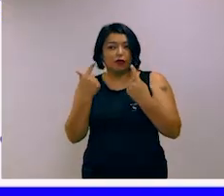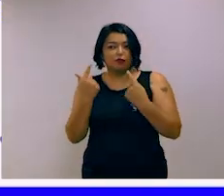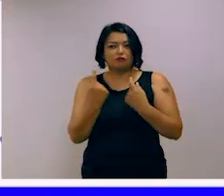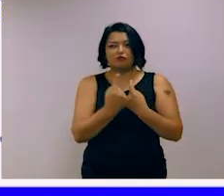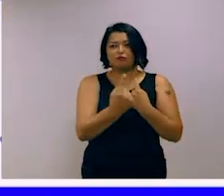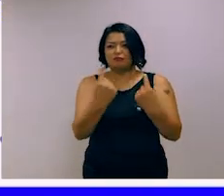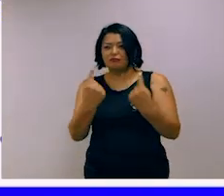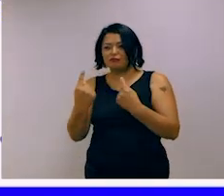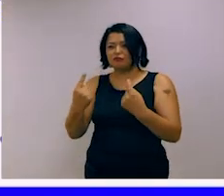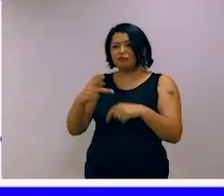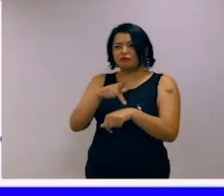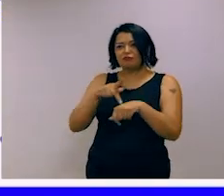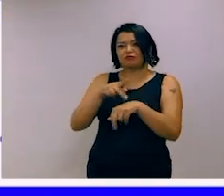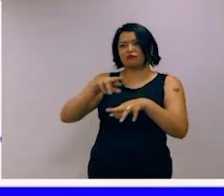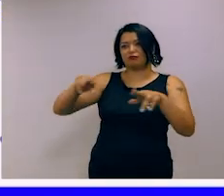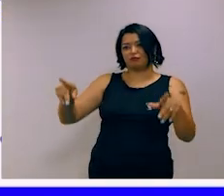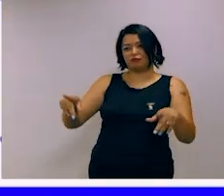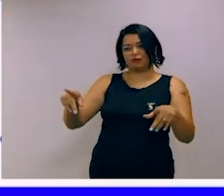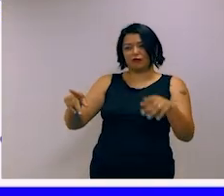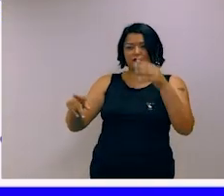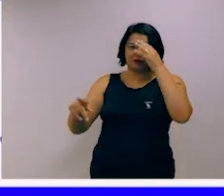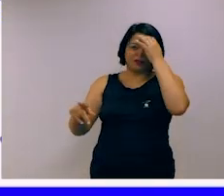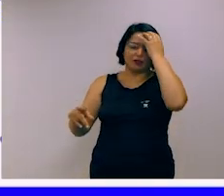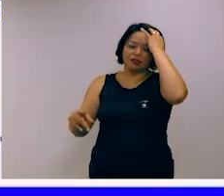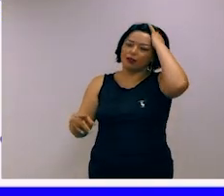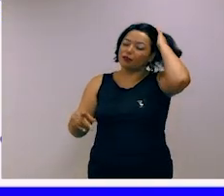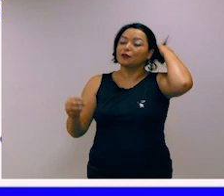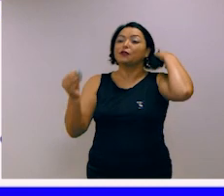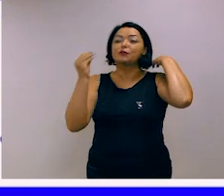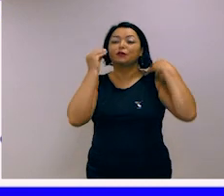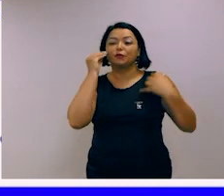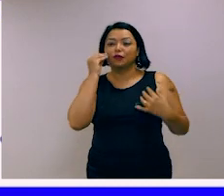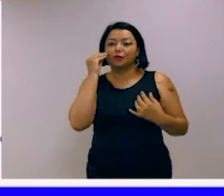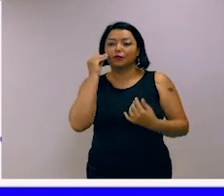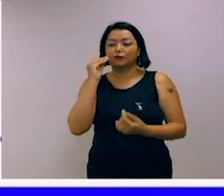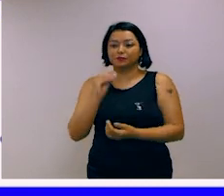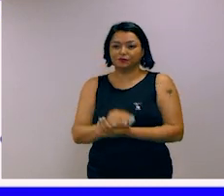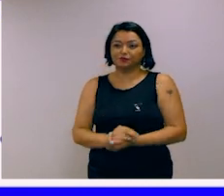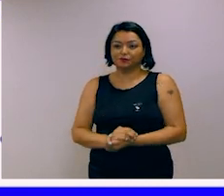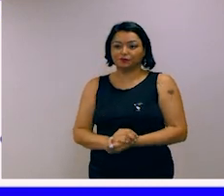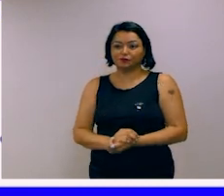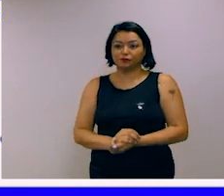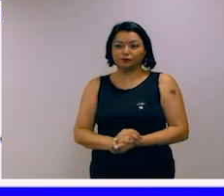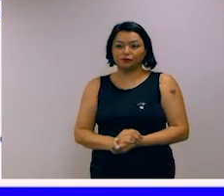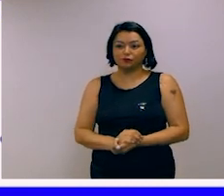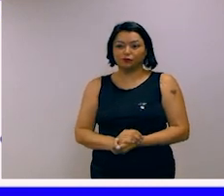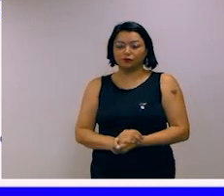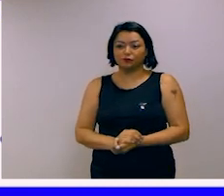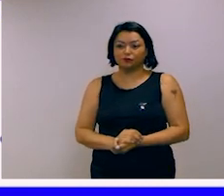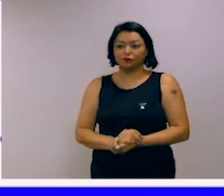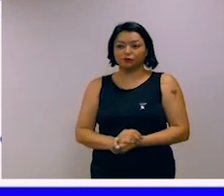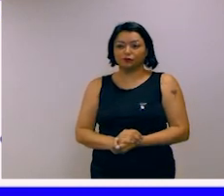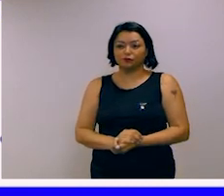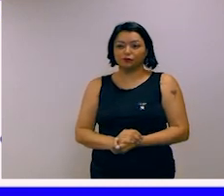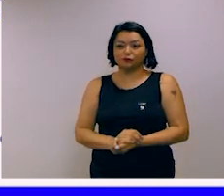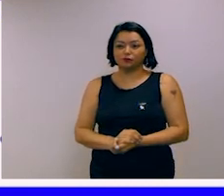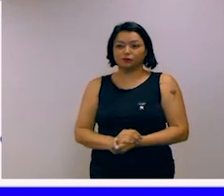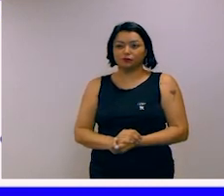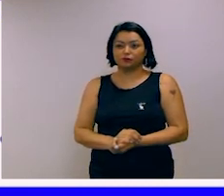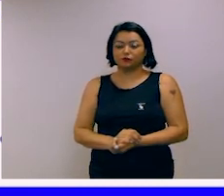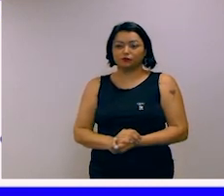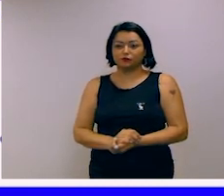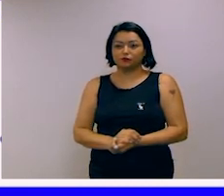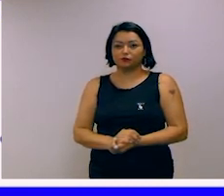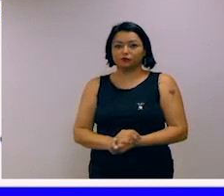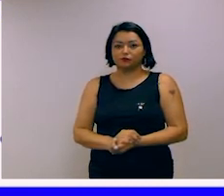about 160,000 patients. And the good news is that all of our messages worked better from the standard